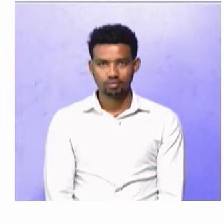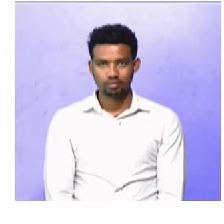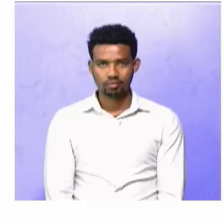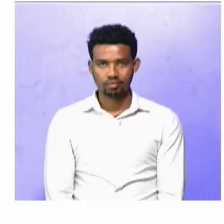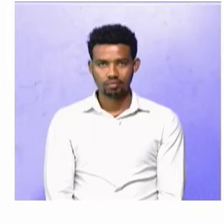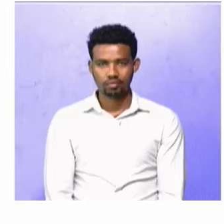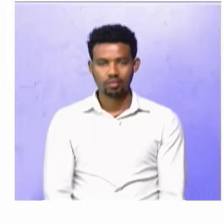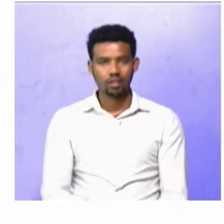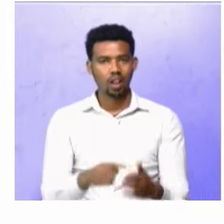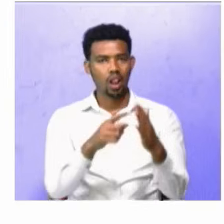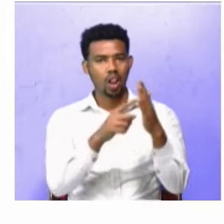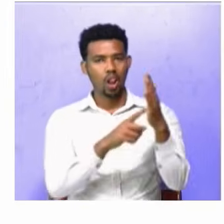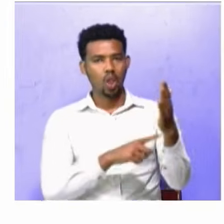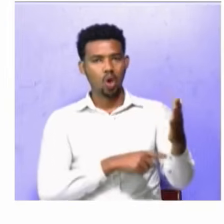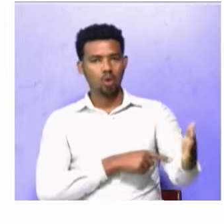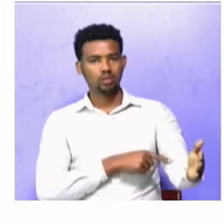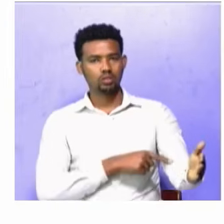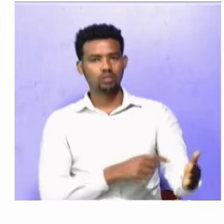is long.